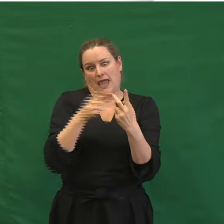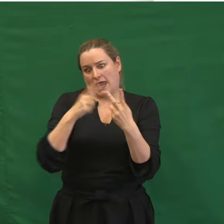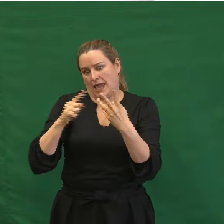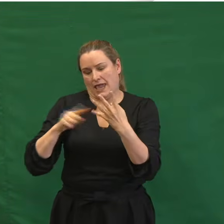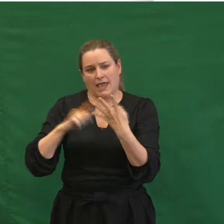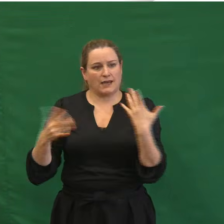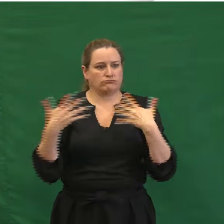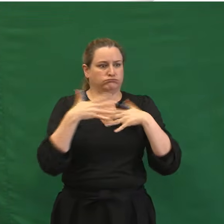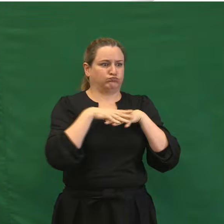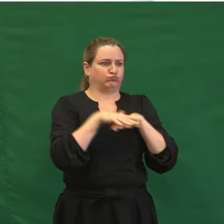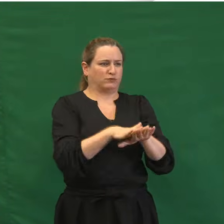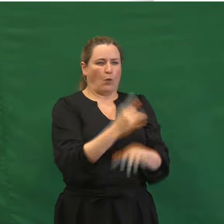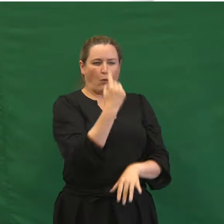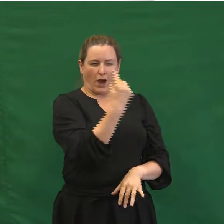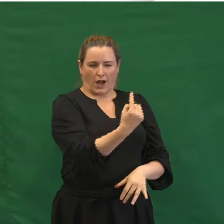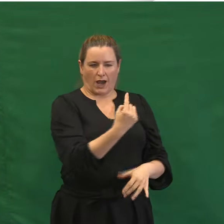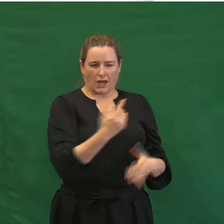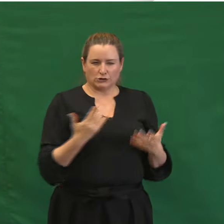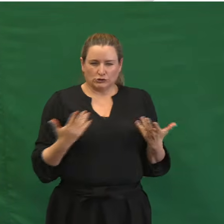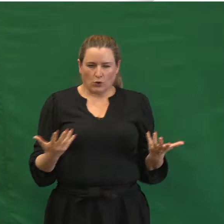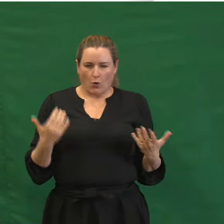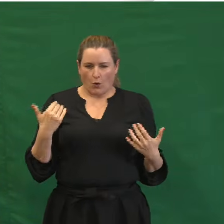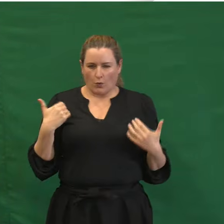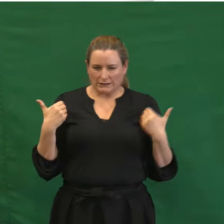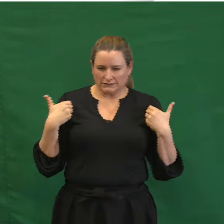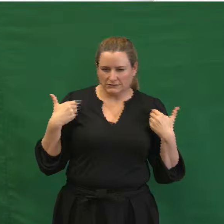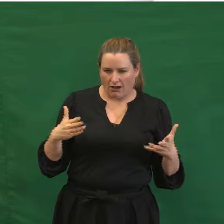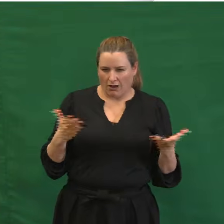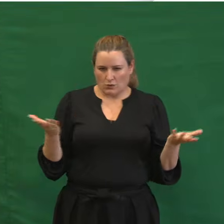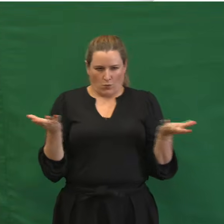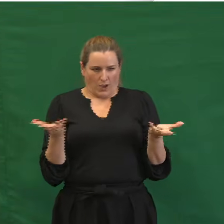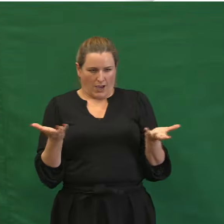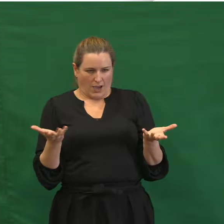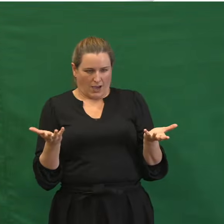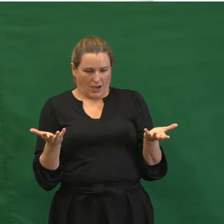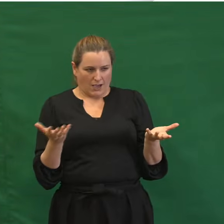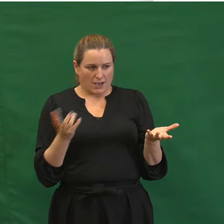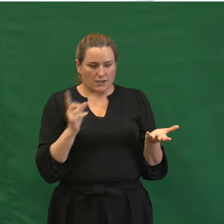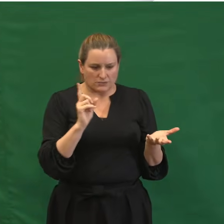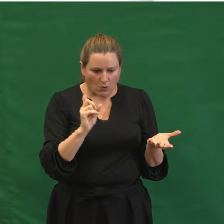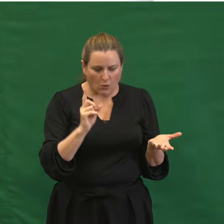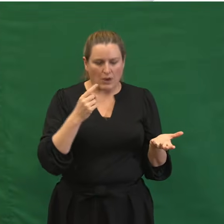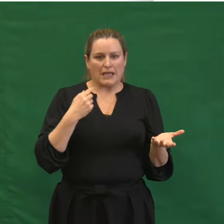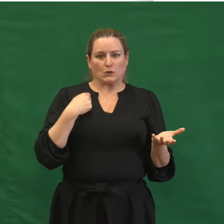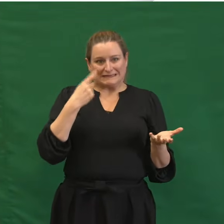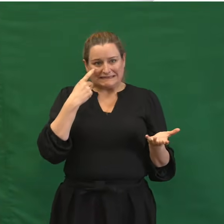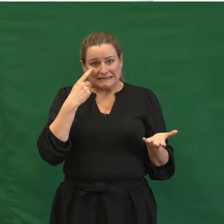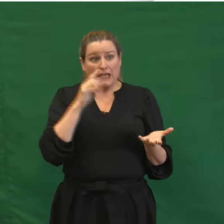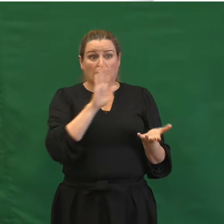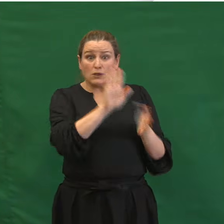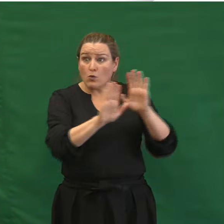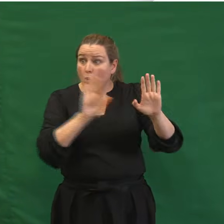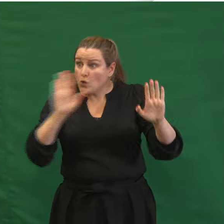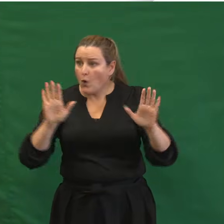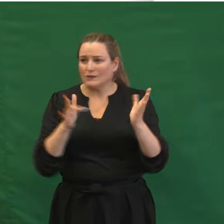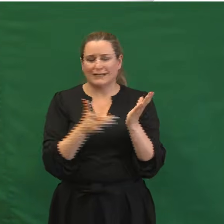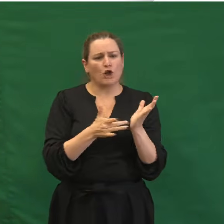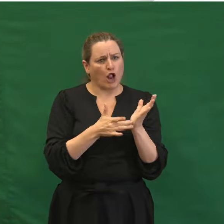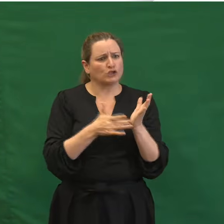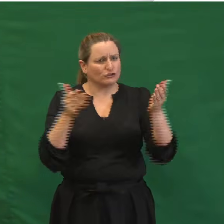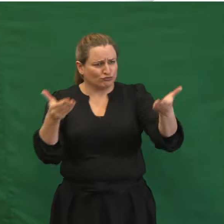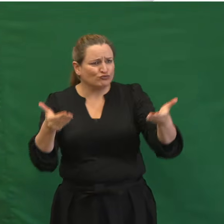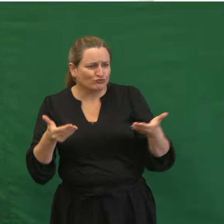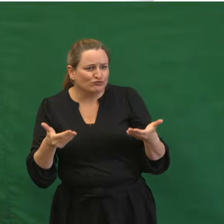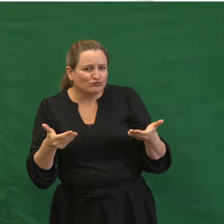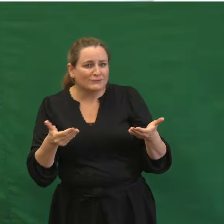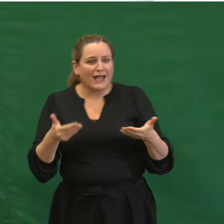things also in this building block type format so that it can be utilized, so that there can be seamless technologies in the same way that you have automatic